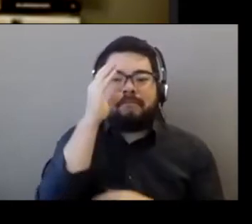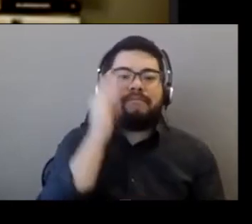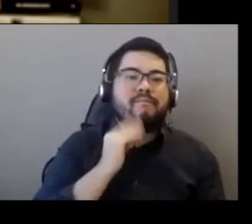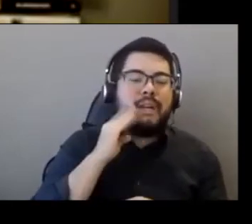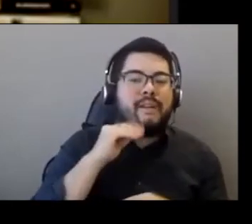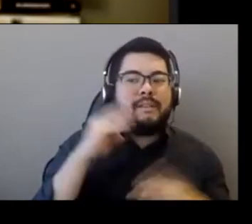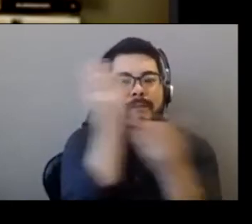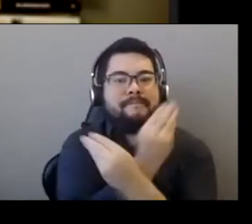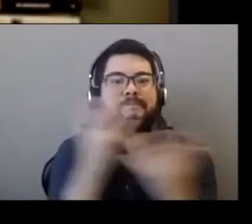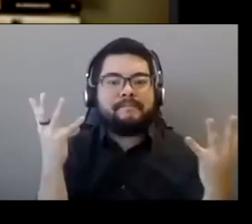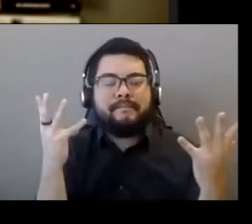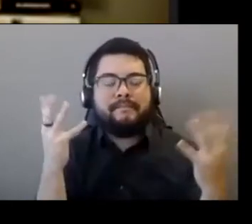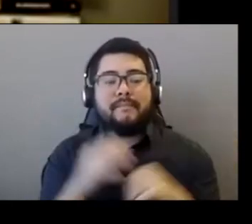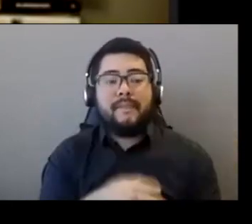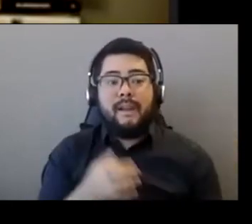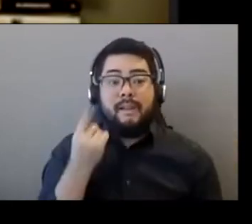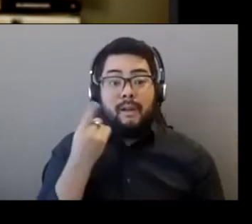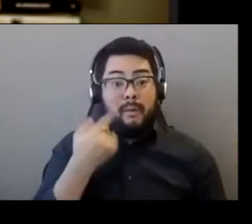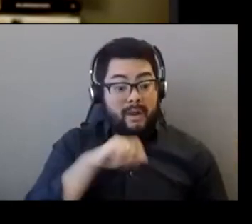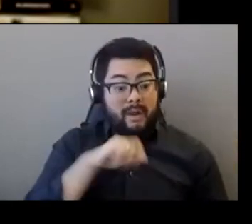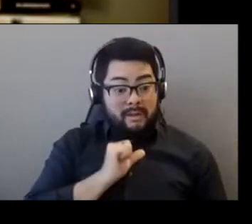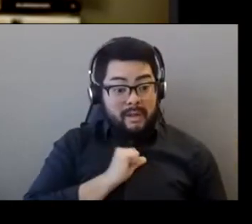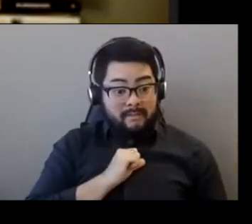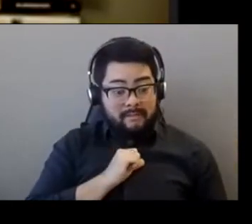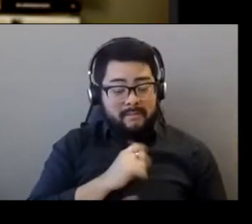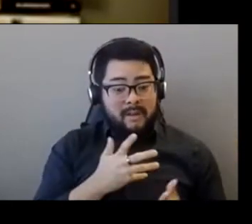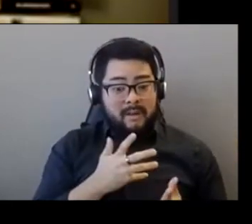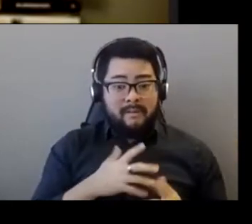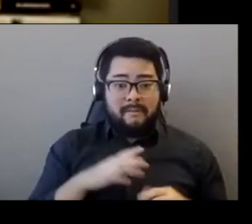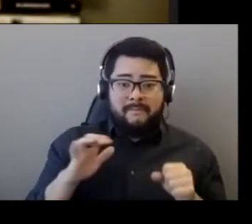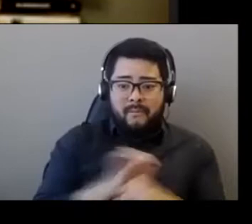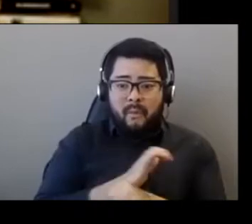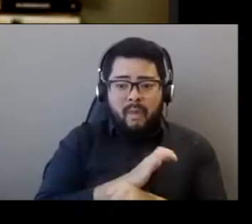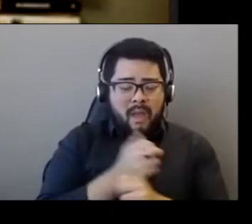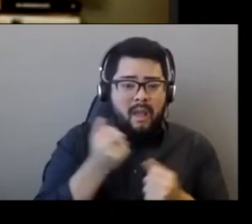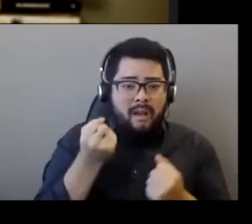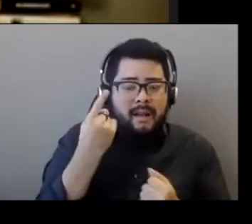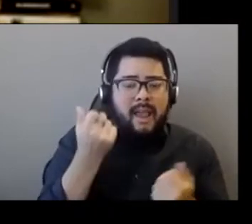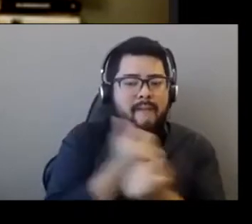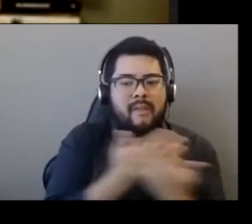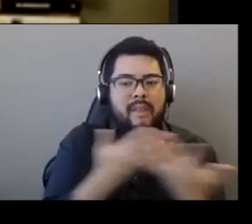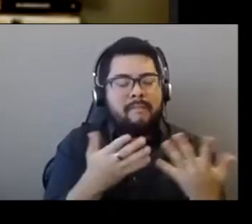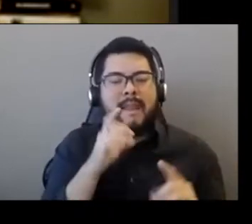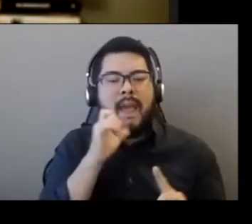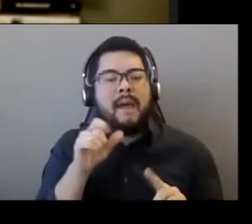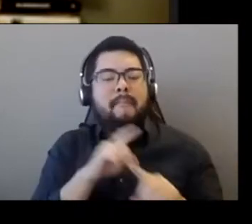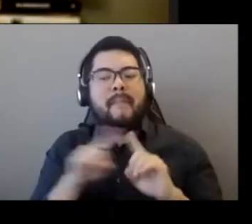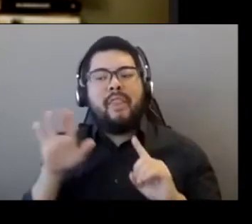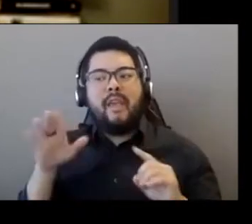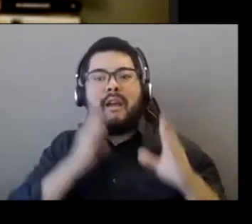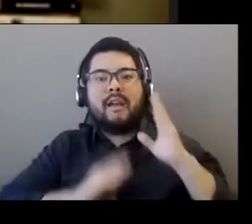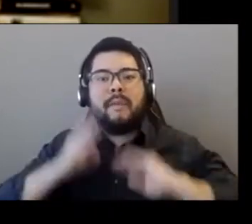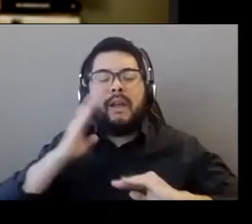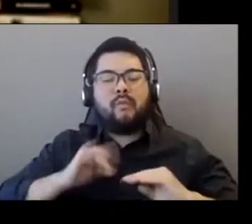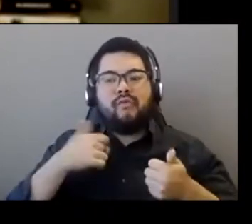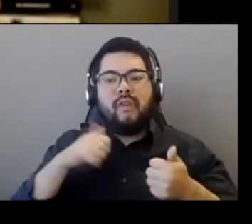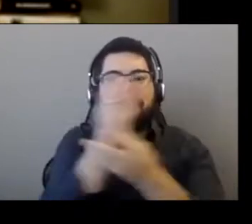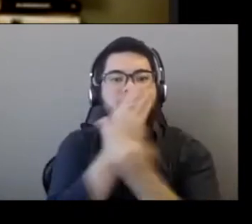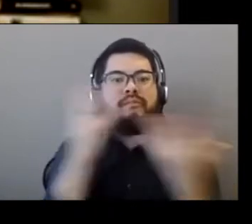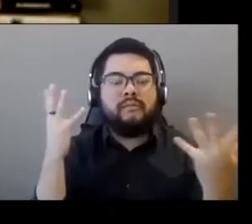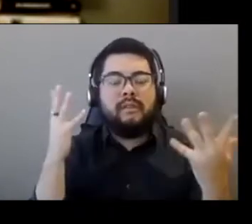conduit for the new intellectuals, which is the leaders of political and social and economic